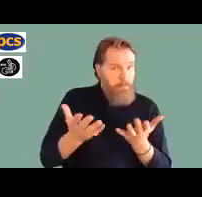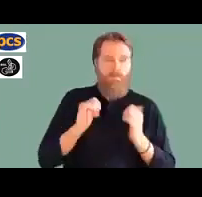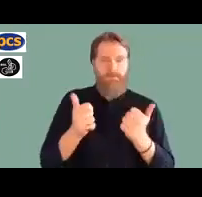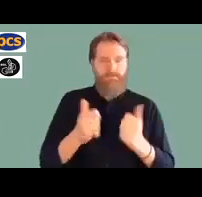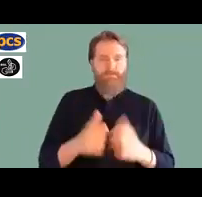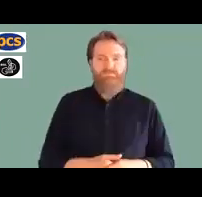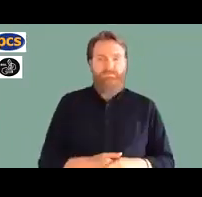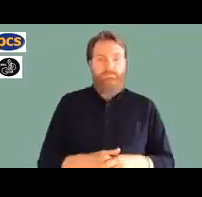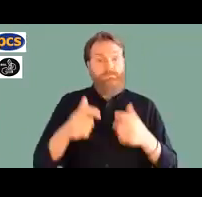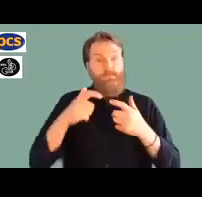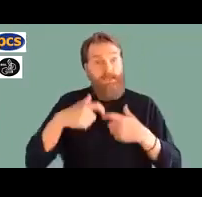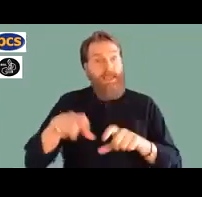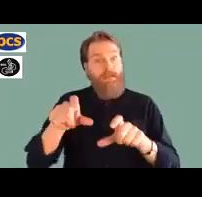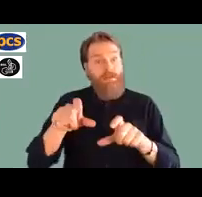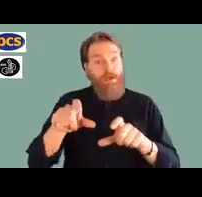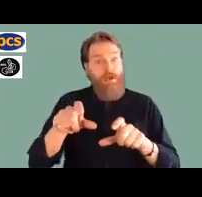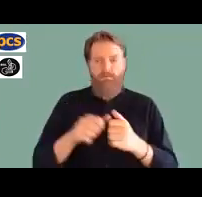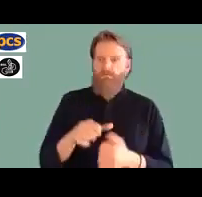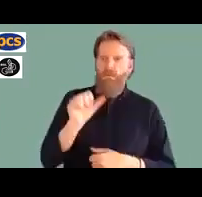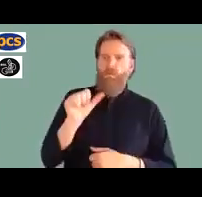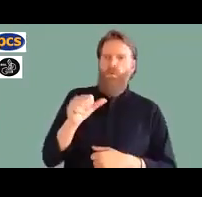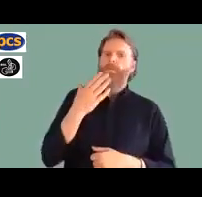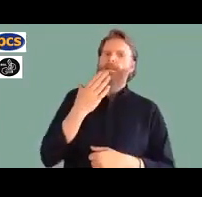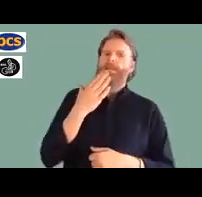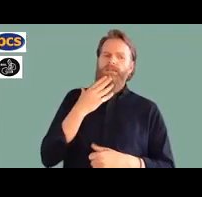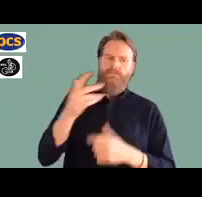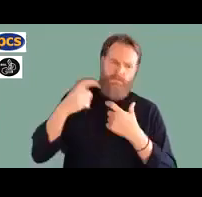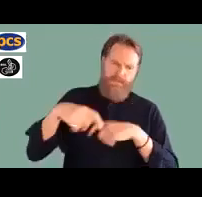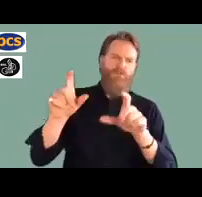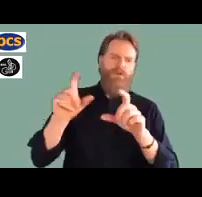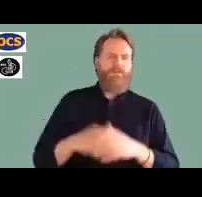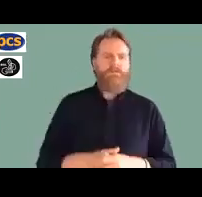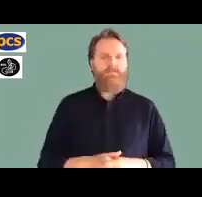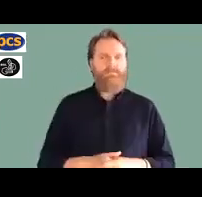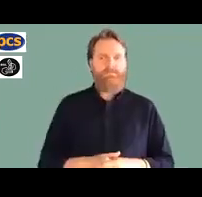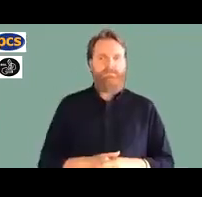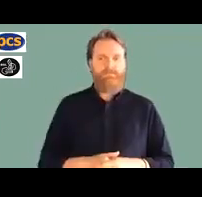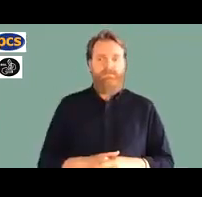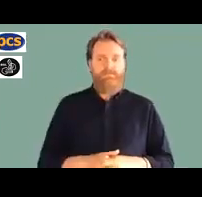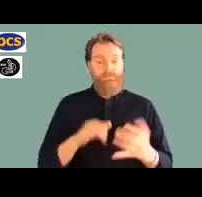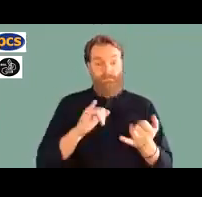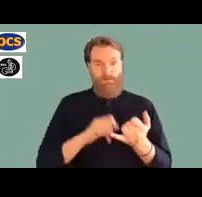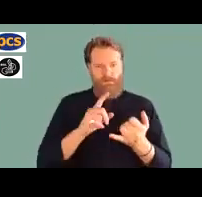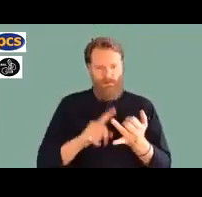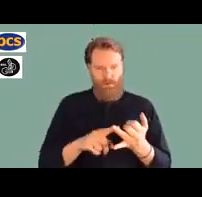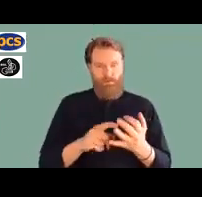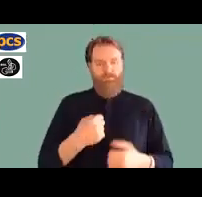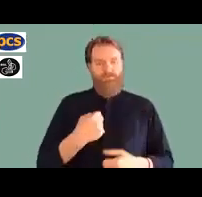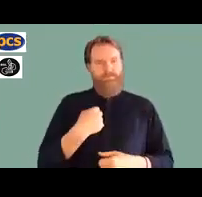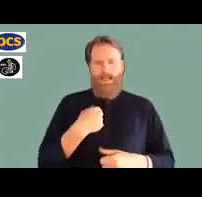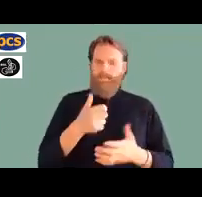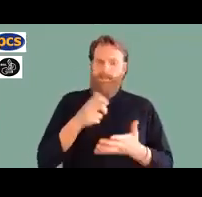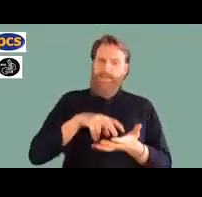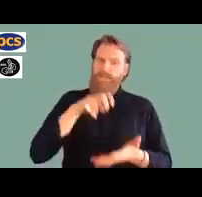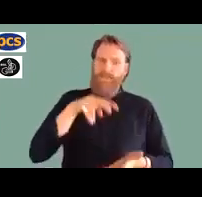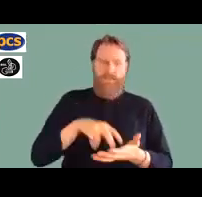Shall I carry on, or do you want? Yeah, please. Yeah, please. Yeah, okay, I'll carry on. First of all, I'm delighted to be able to